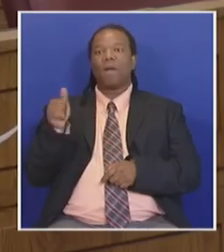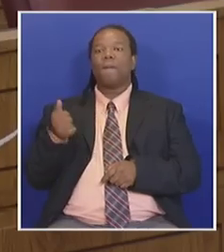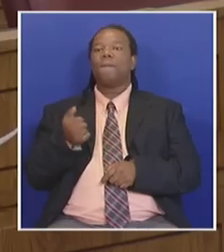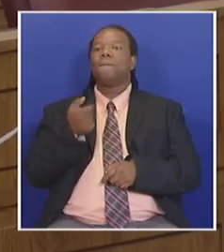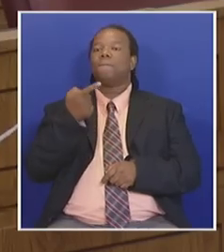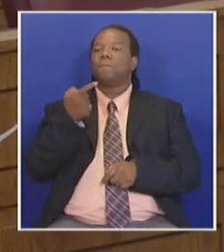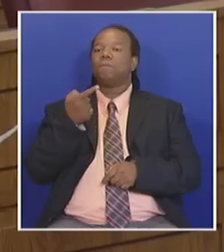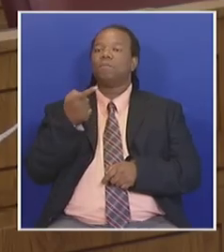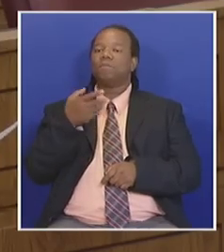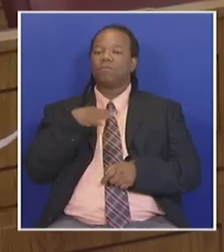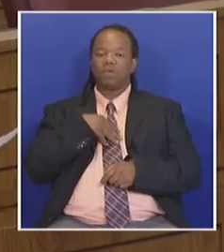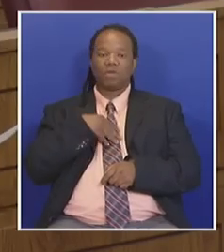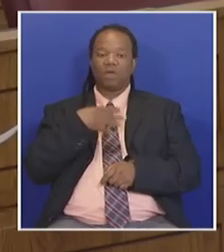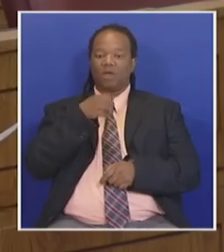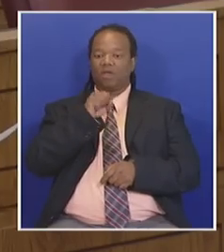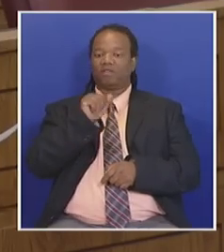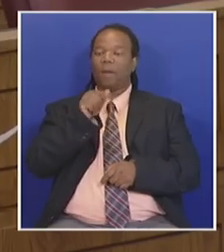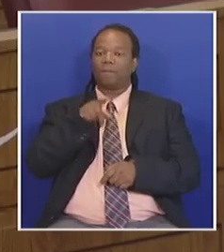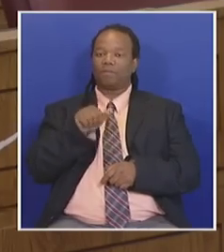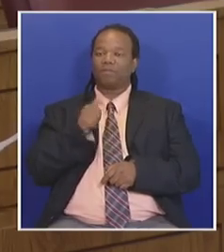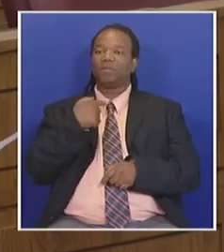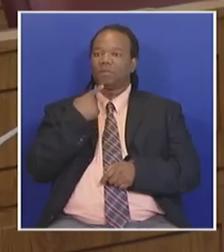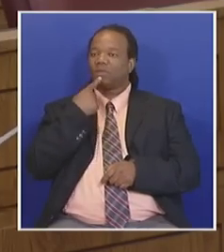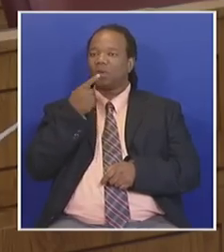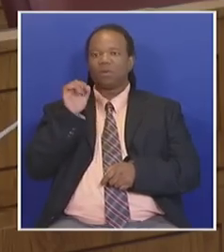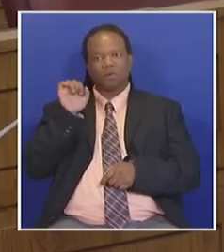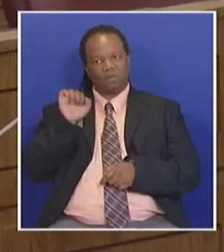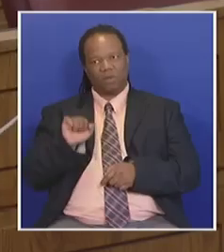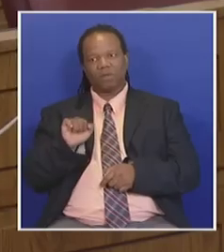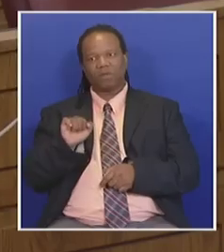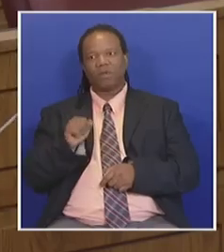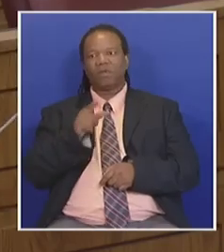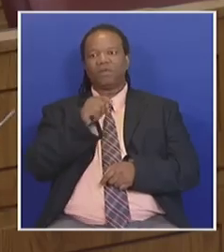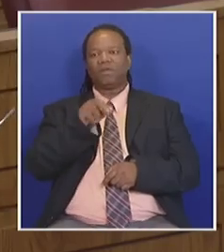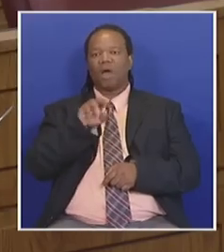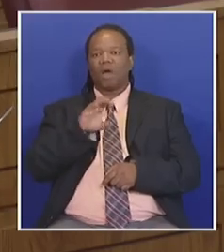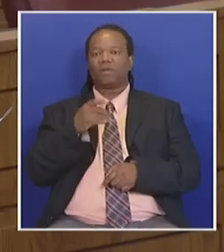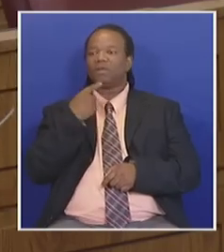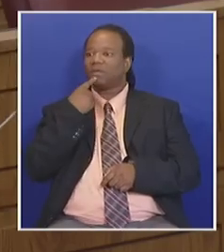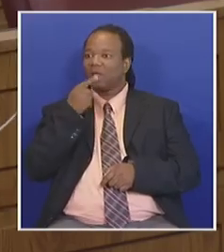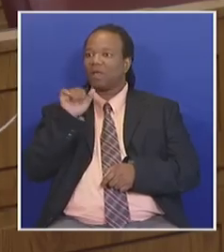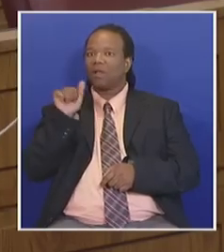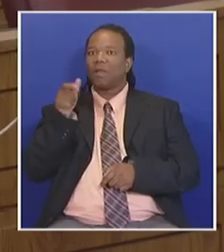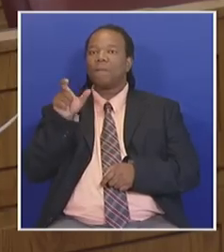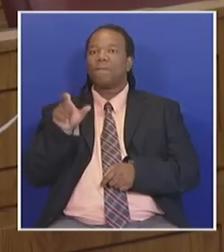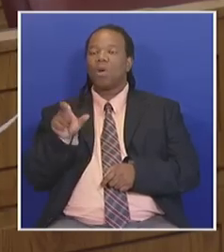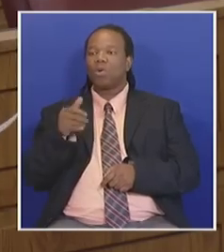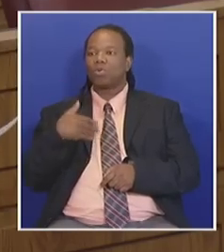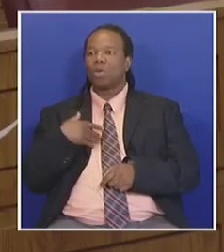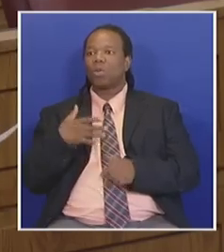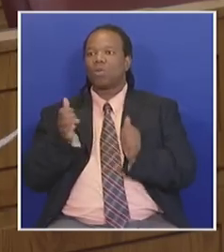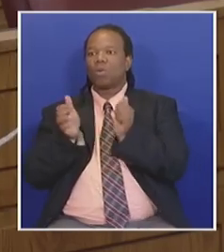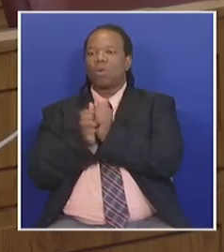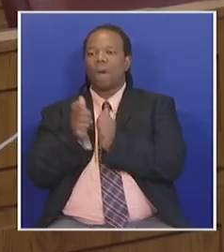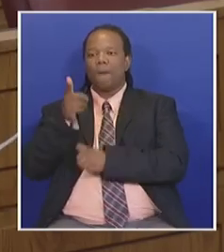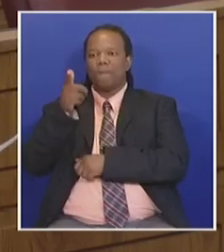admitted to the Truth and Reconciliation that he had shot a handcuffed girl in the back, and